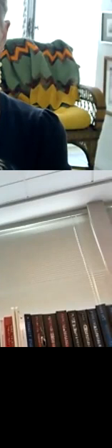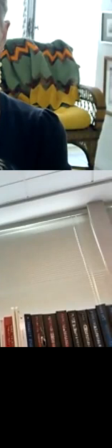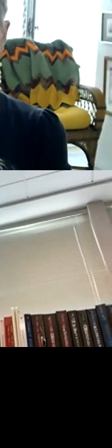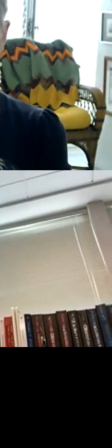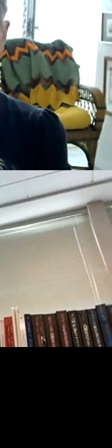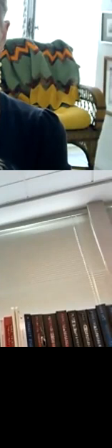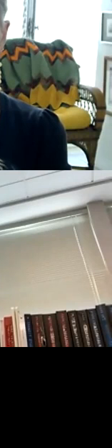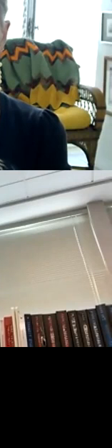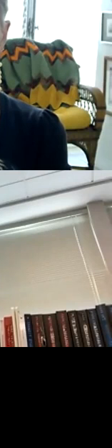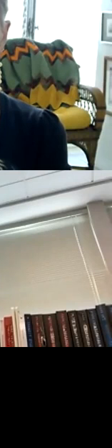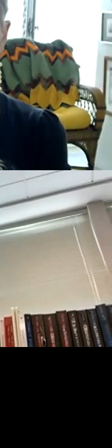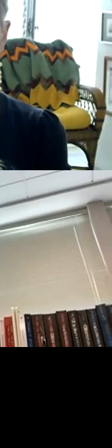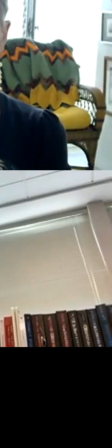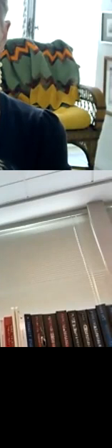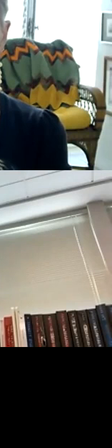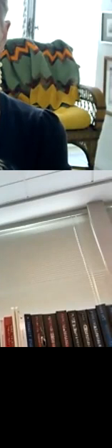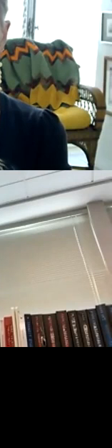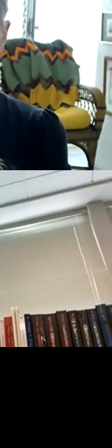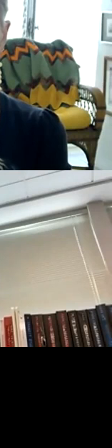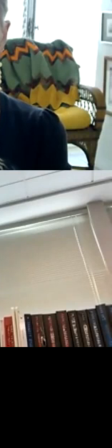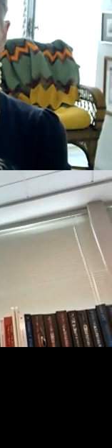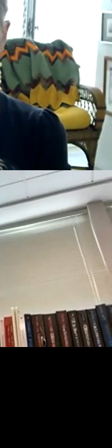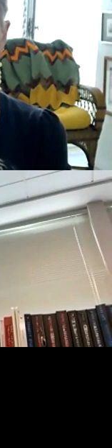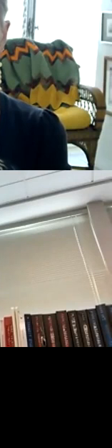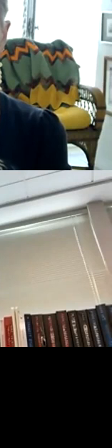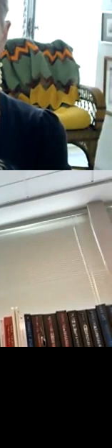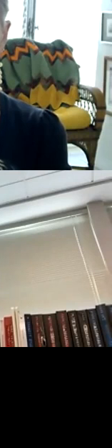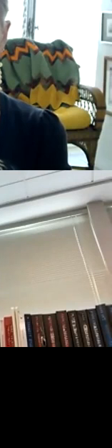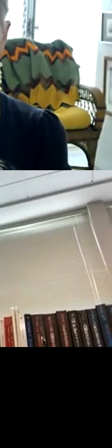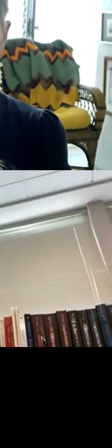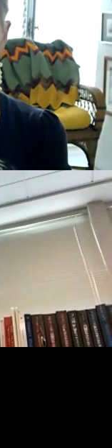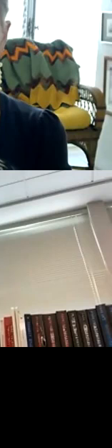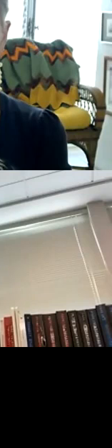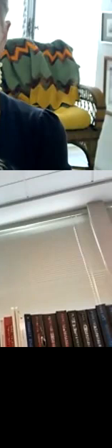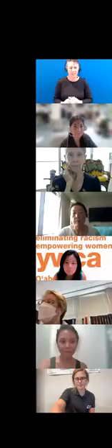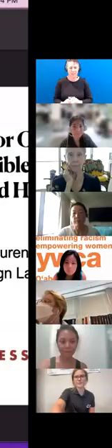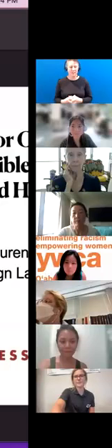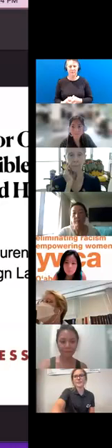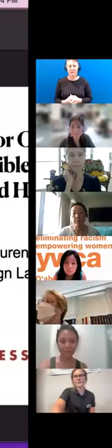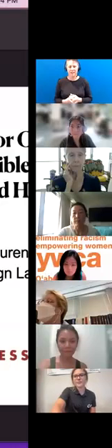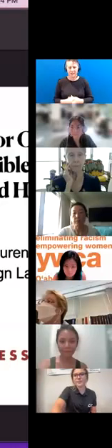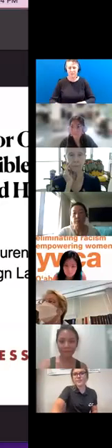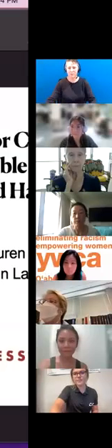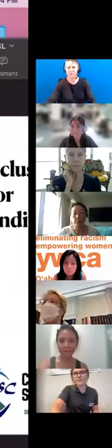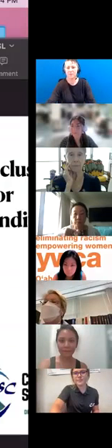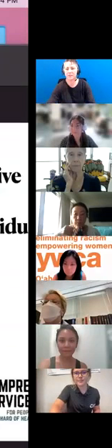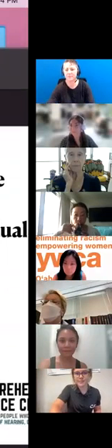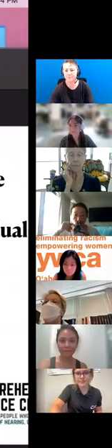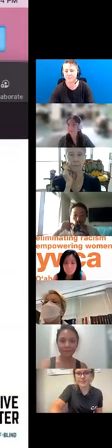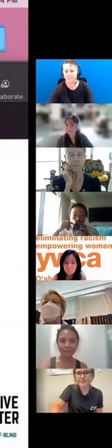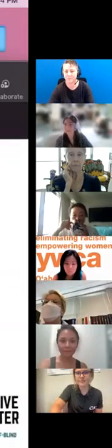have questions or comments, just go ahead and feel free to put on the raise your hand button and I can answer